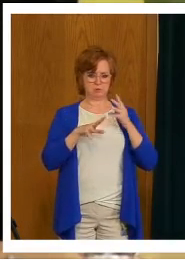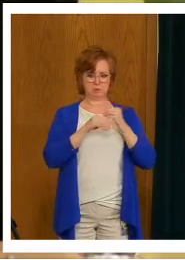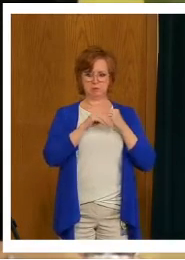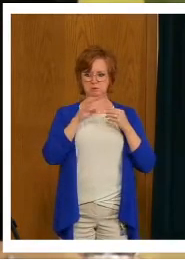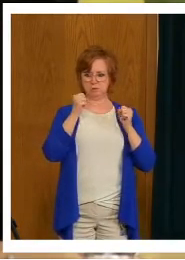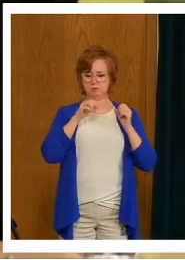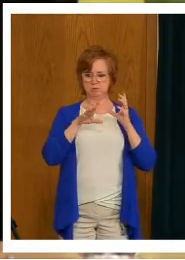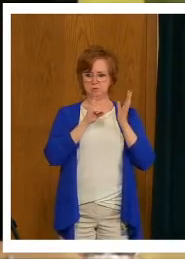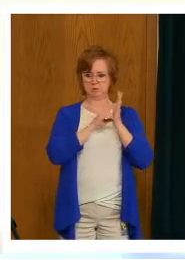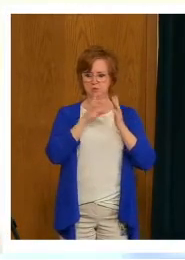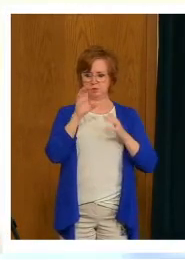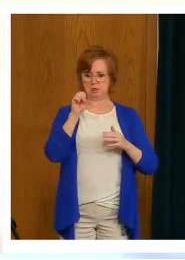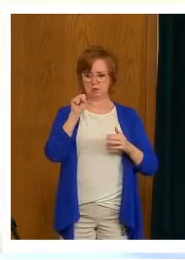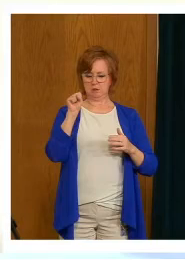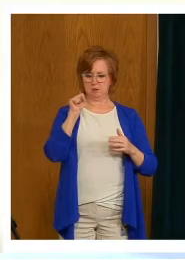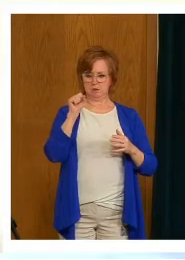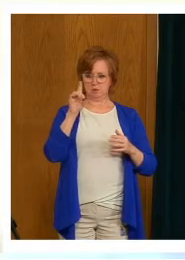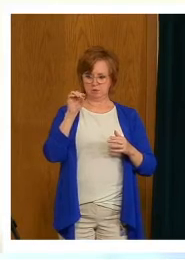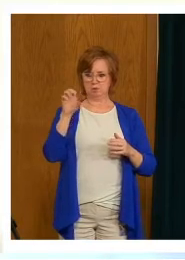add to that?